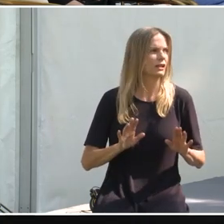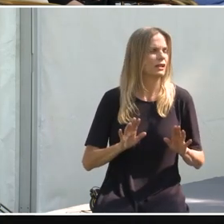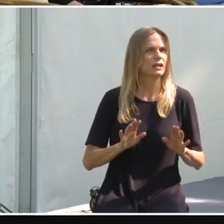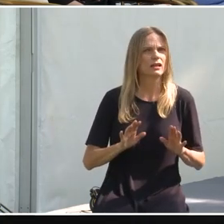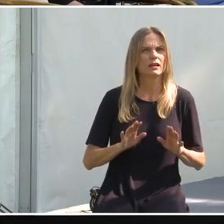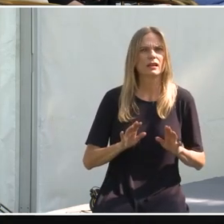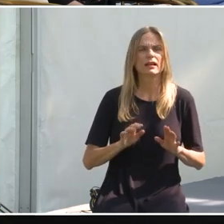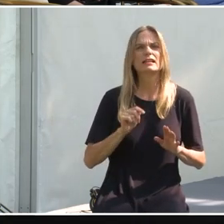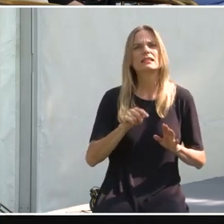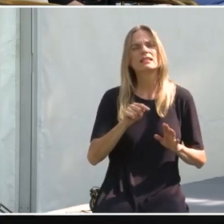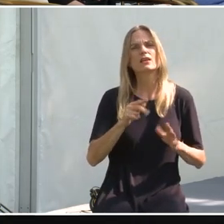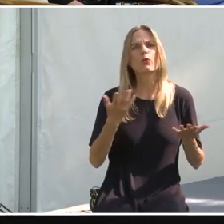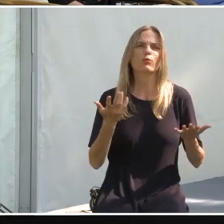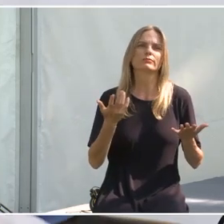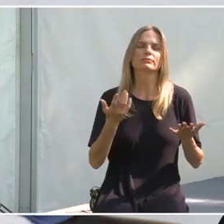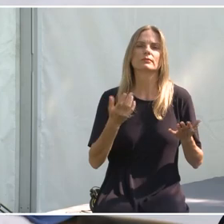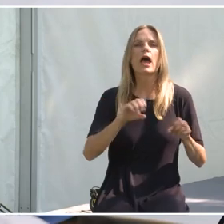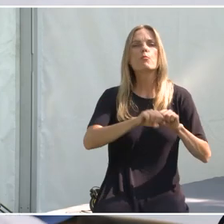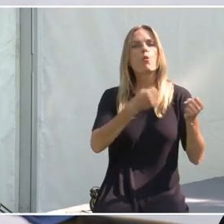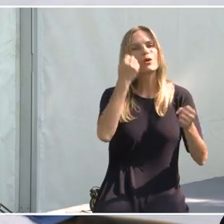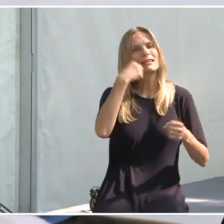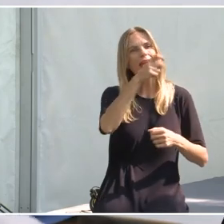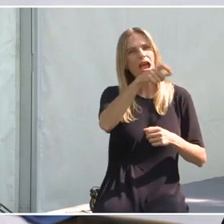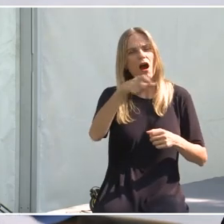cognitive development thing. Teenagers actually literally